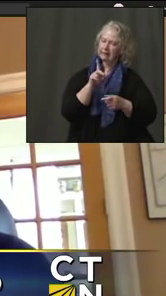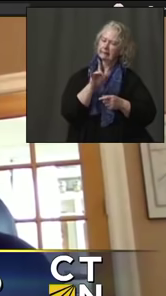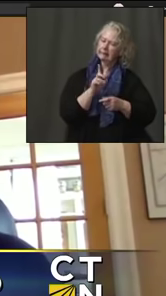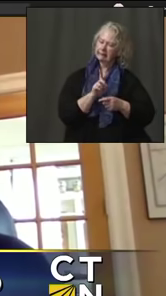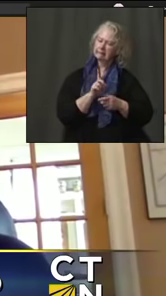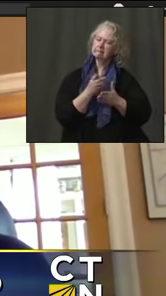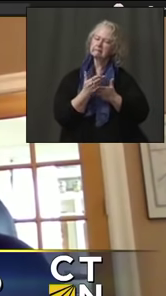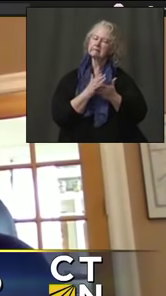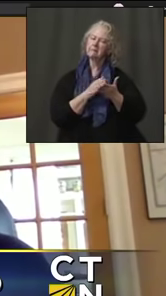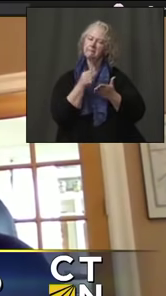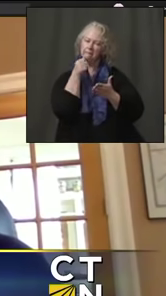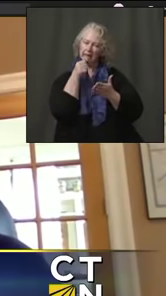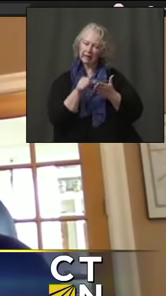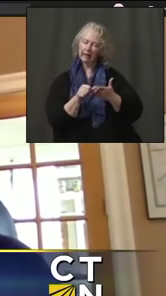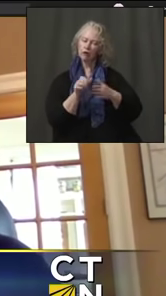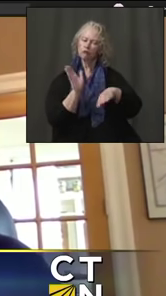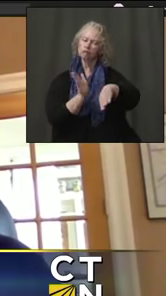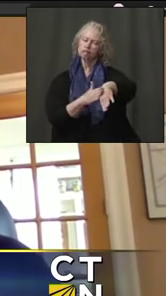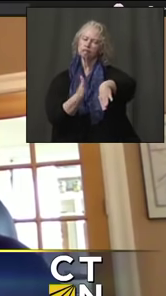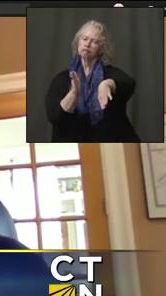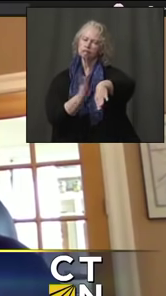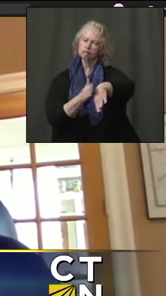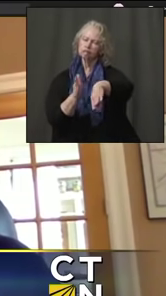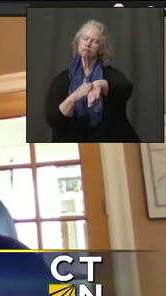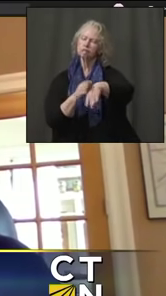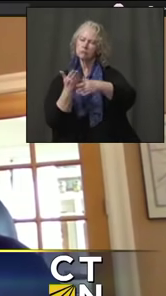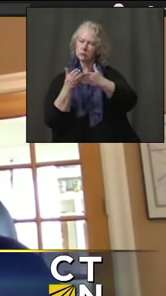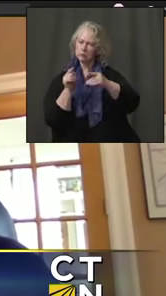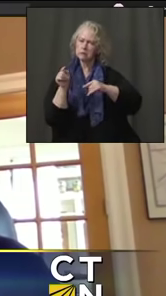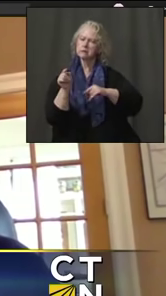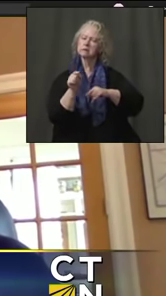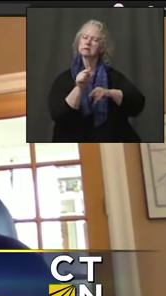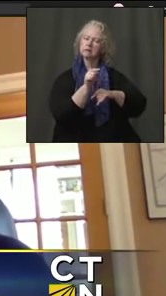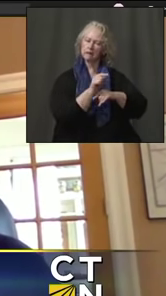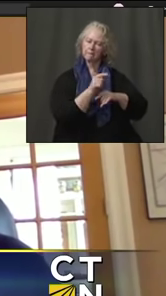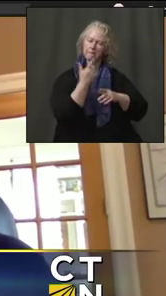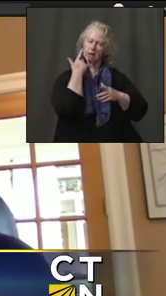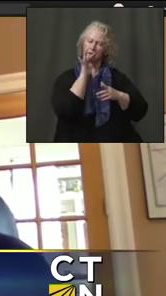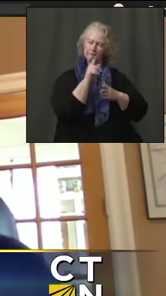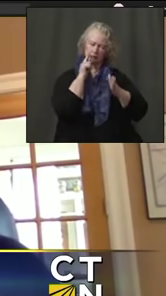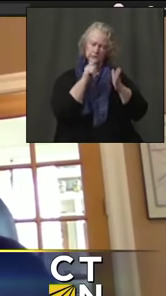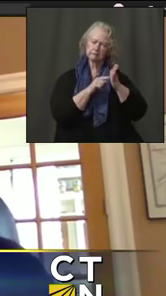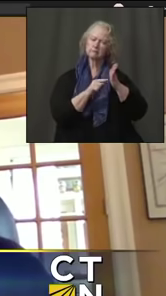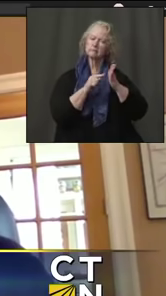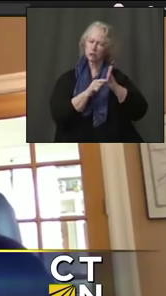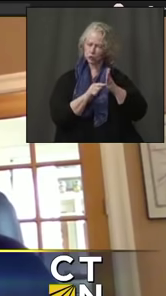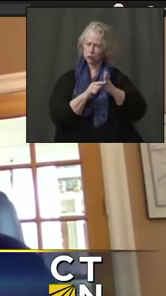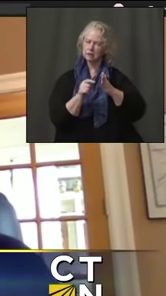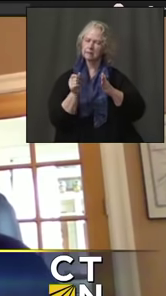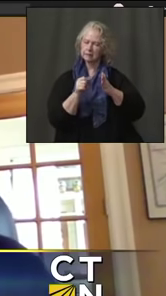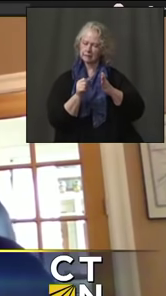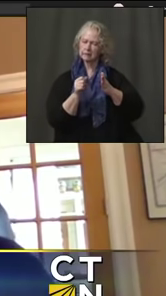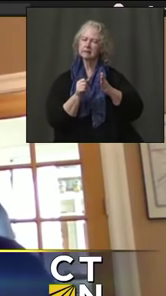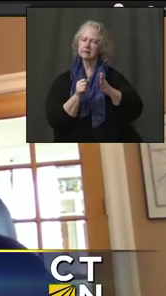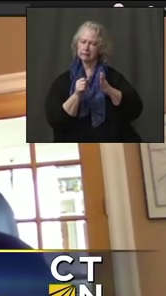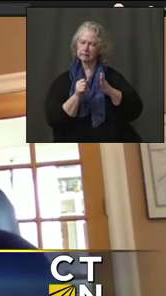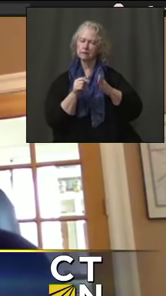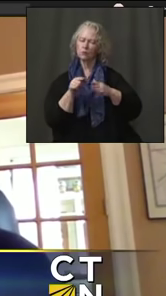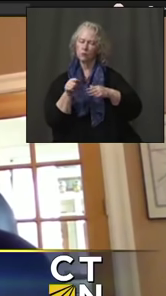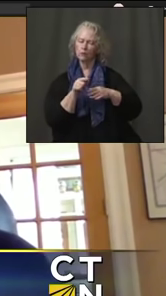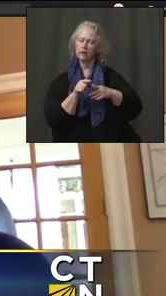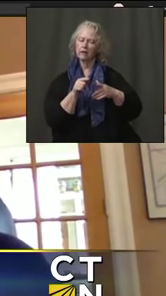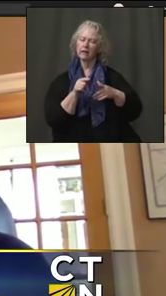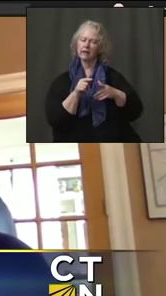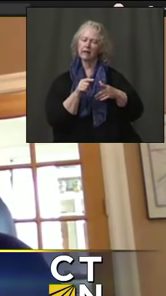of letters and findings to specific facilities based on inspections that have now been completed over the last 2 weeks with every single nursing home